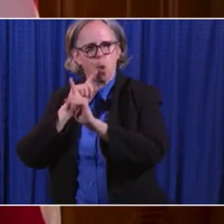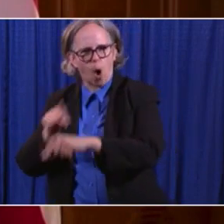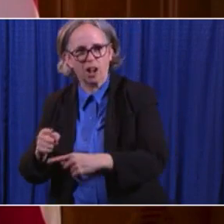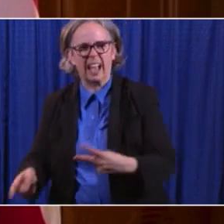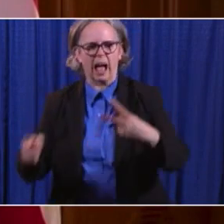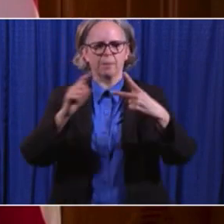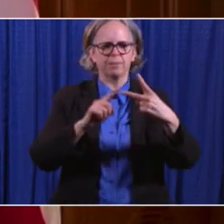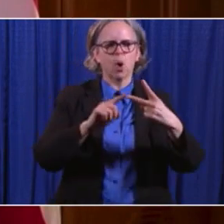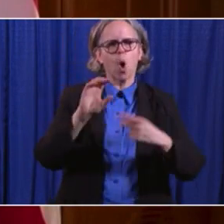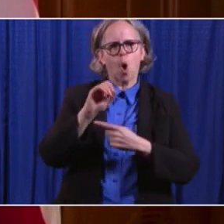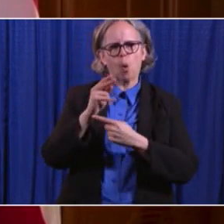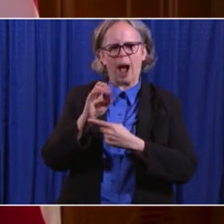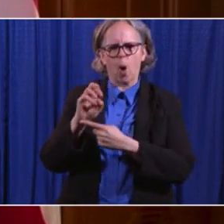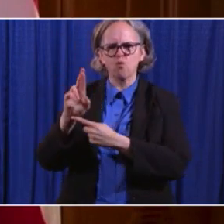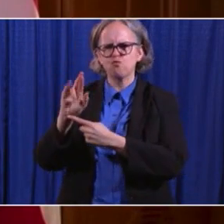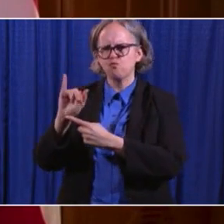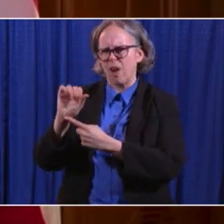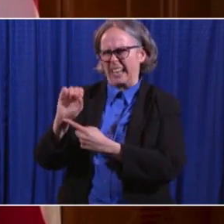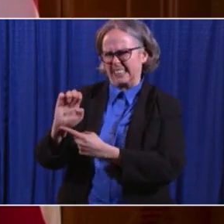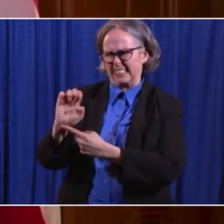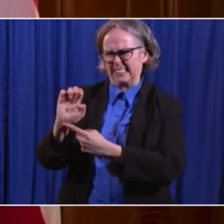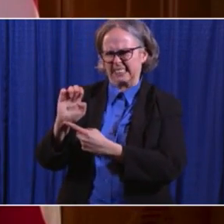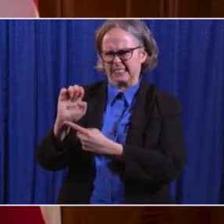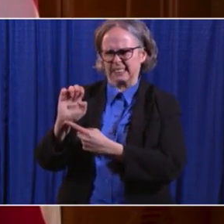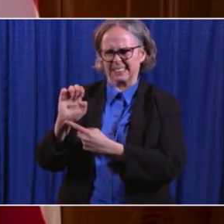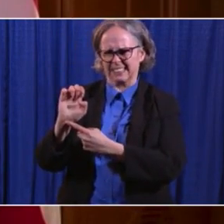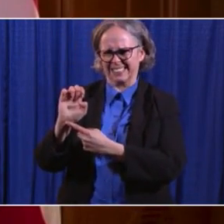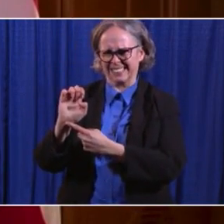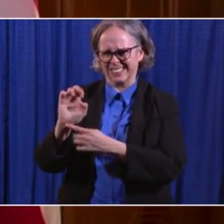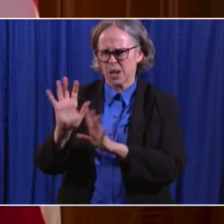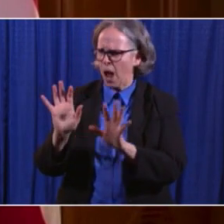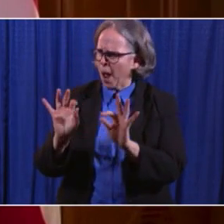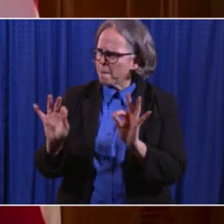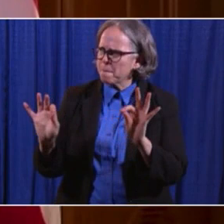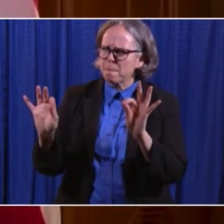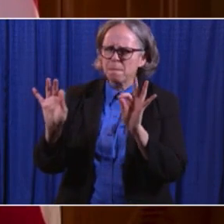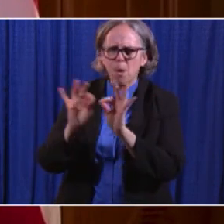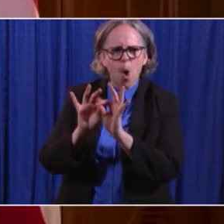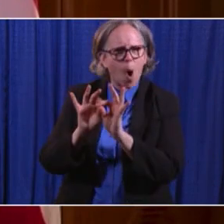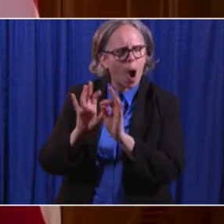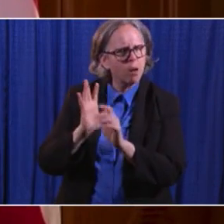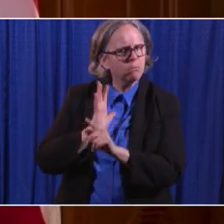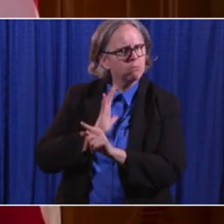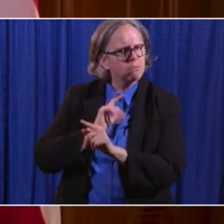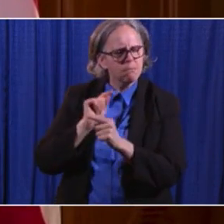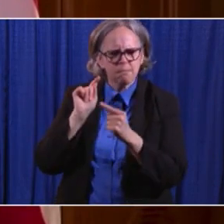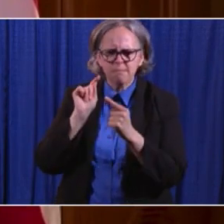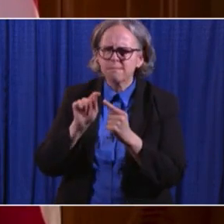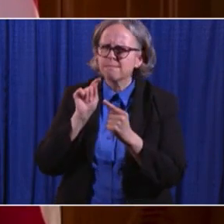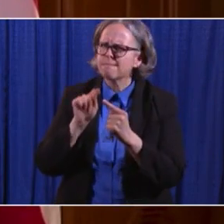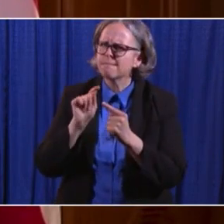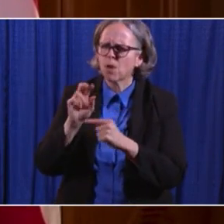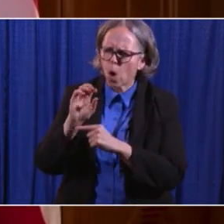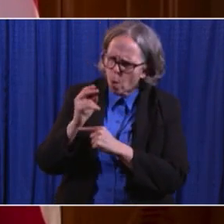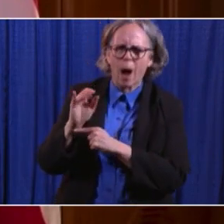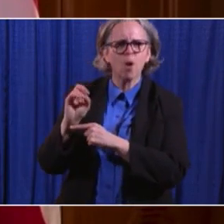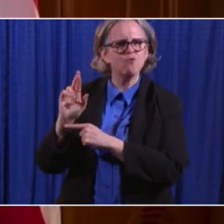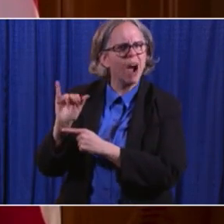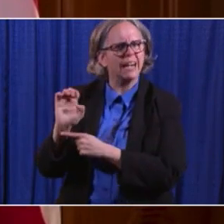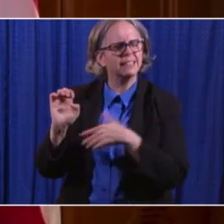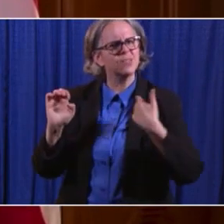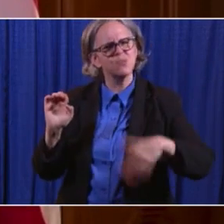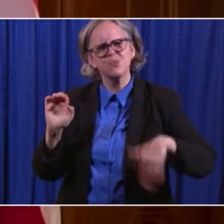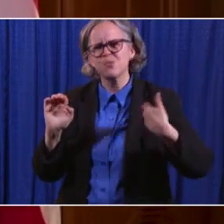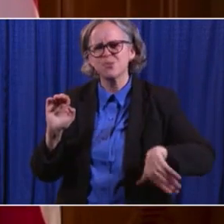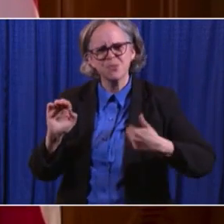And this is significant, and it's something that I think that we want to take a moment to